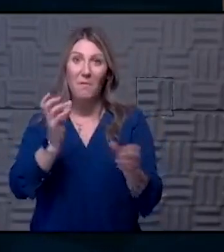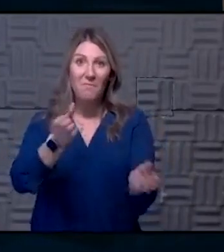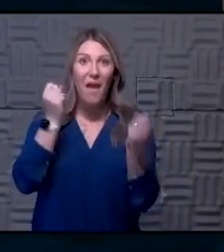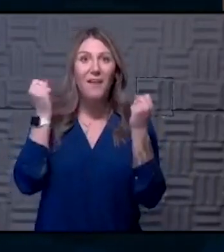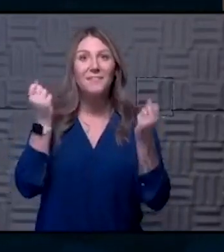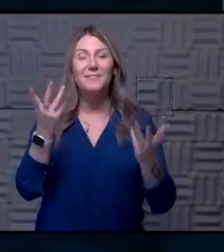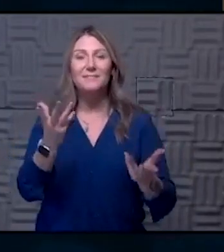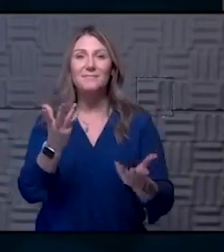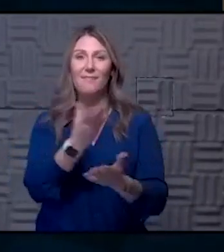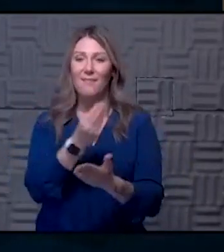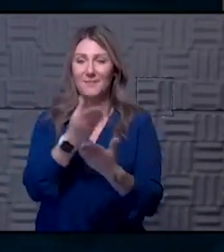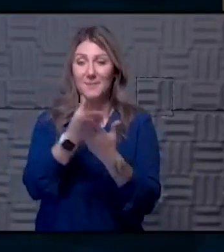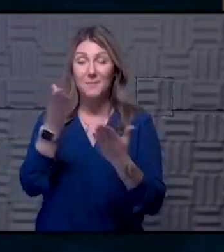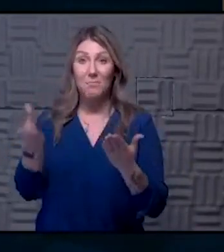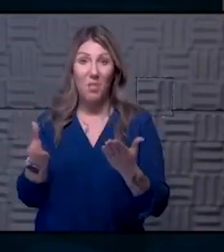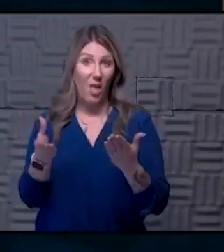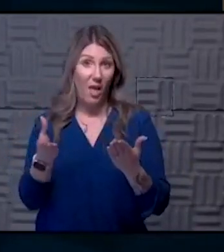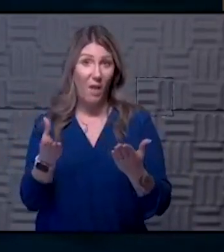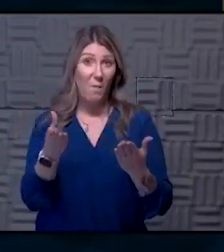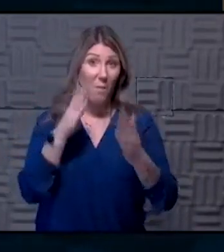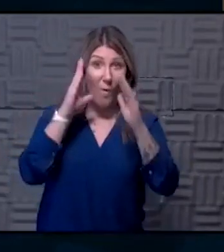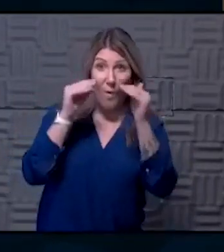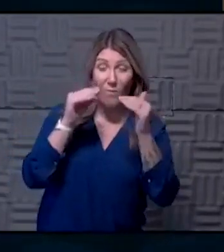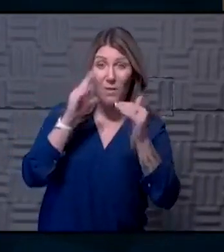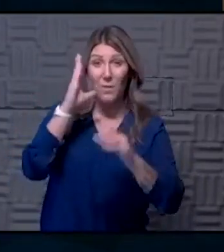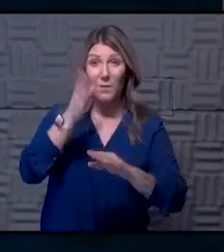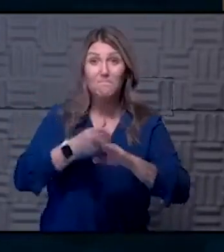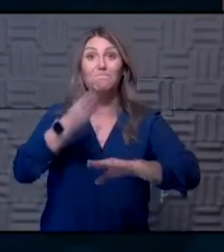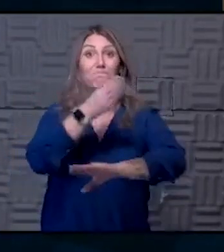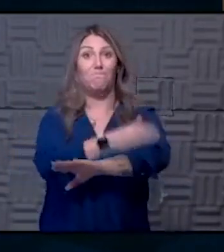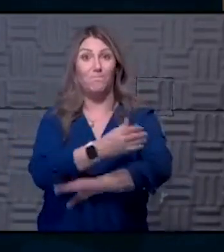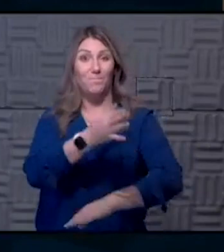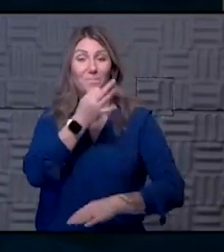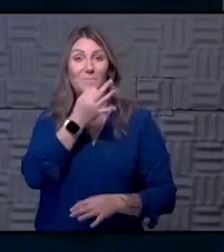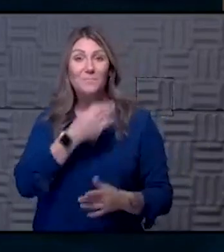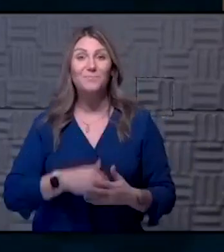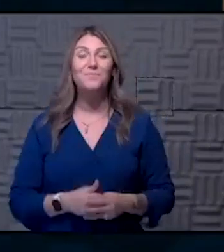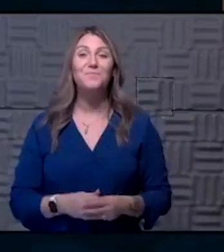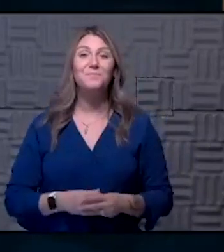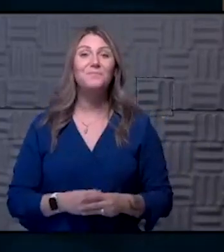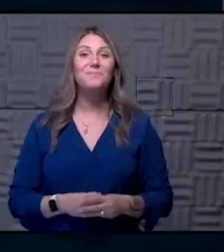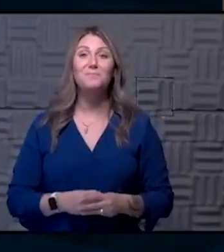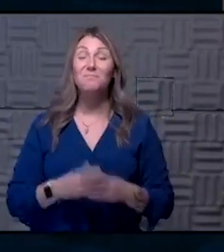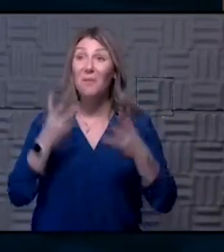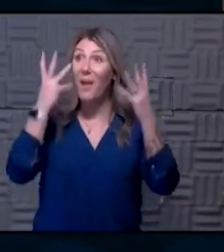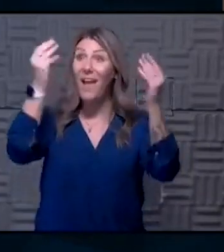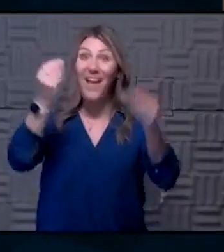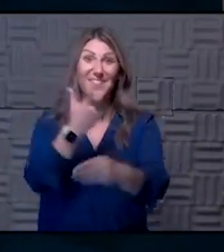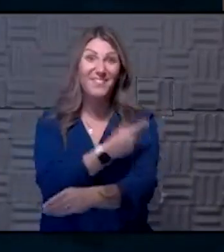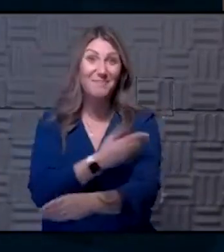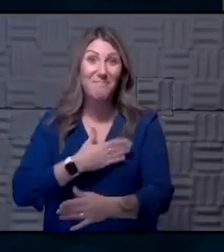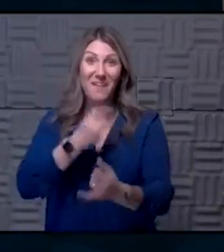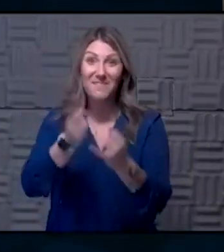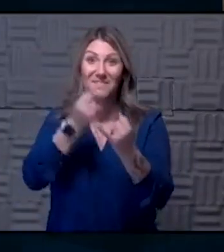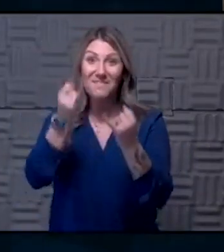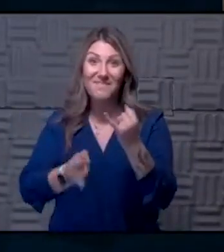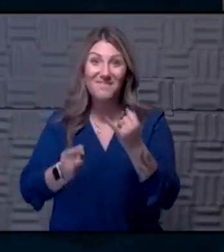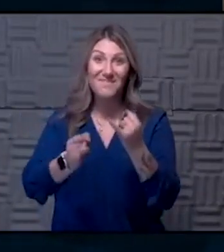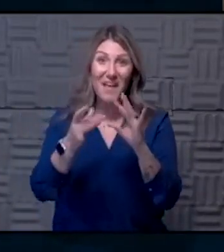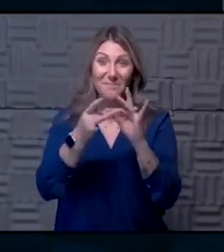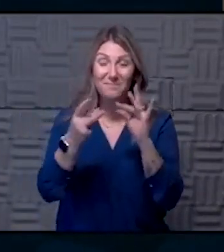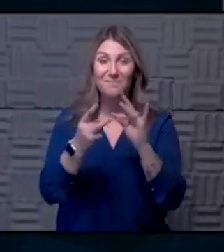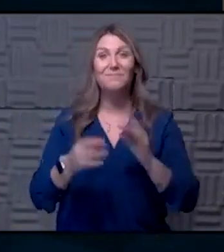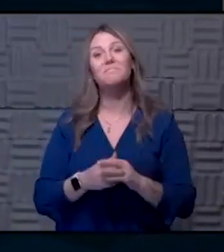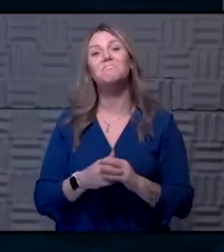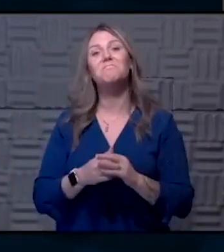And the supply is hopefully going to improve. So go out and get vaccinated. That's my final word.